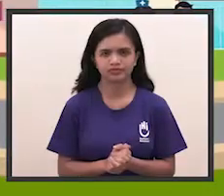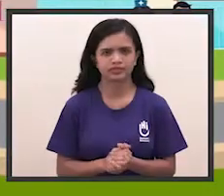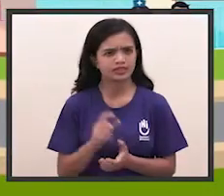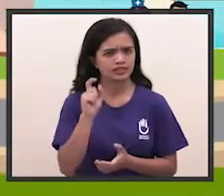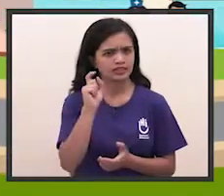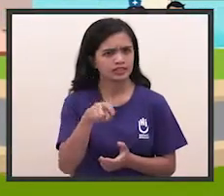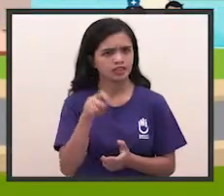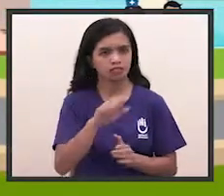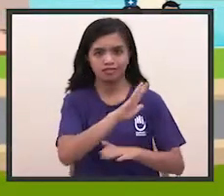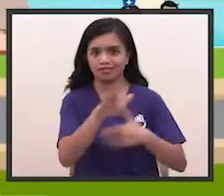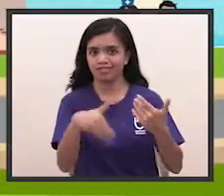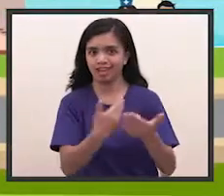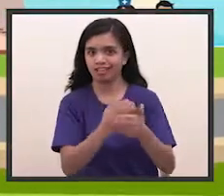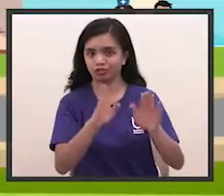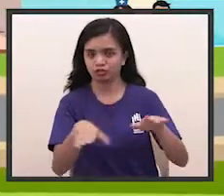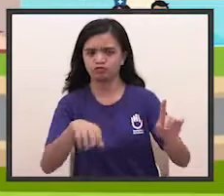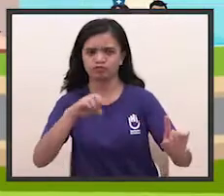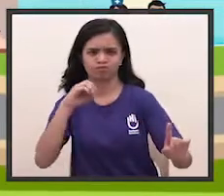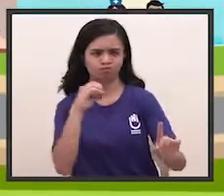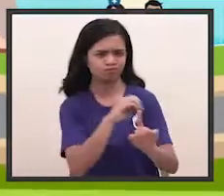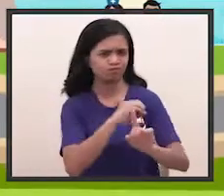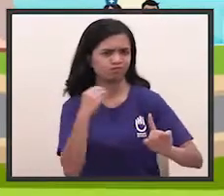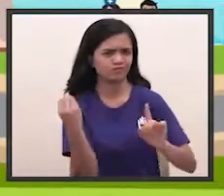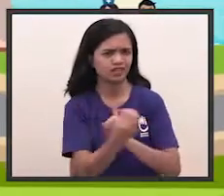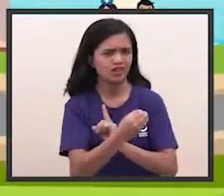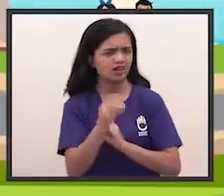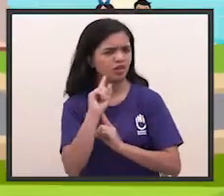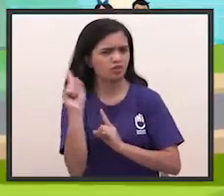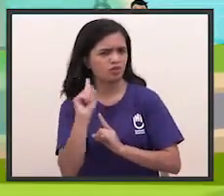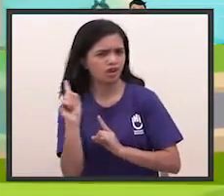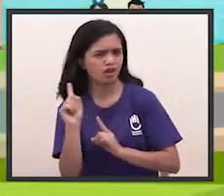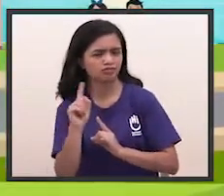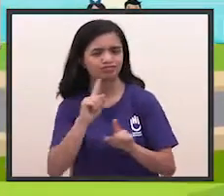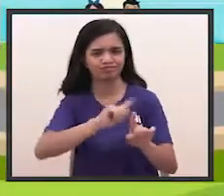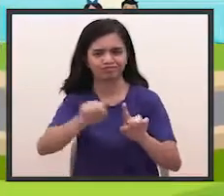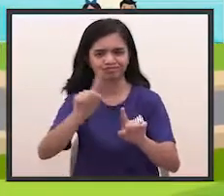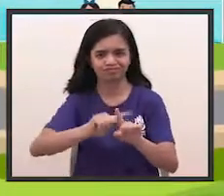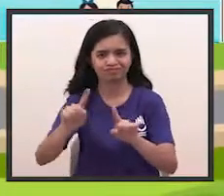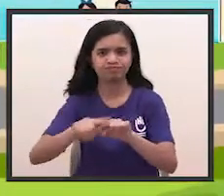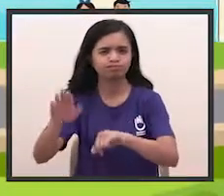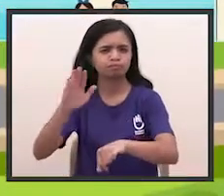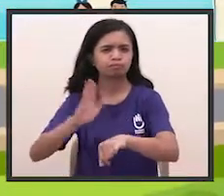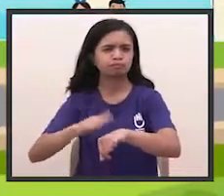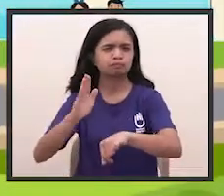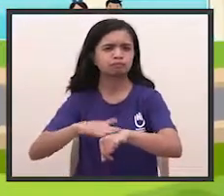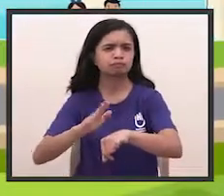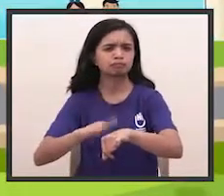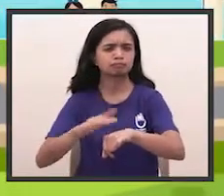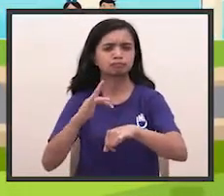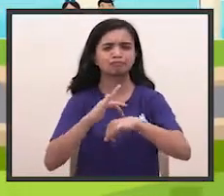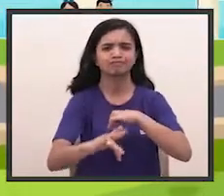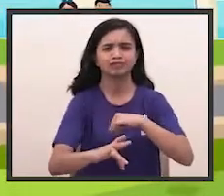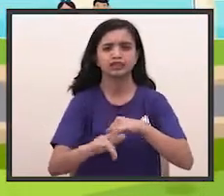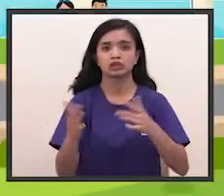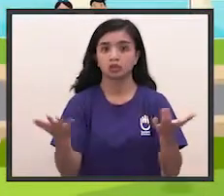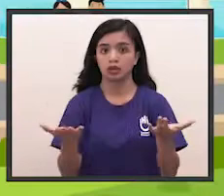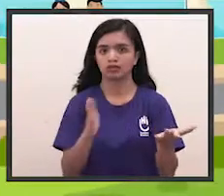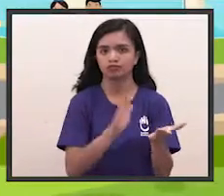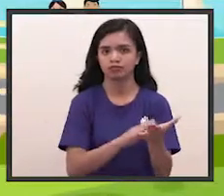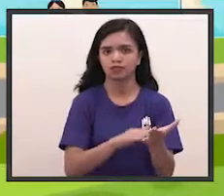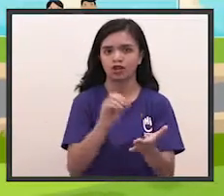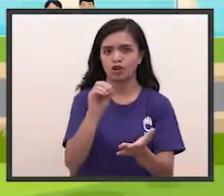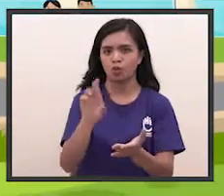Make sure that all children are oriented about the different early warning signals of the school